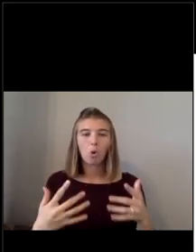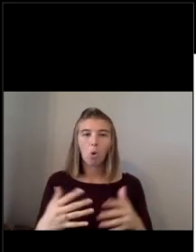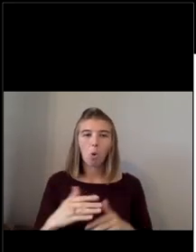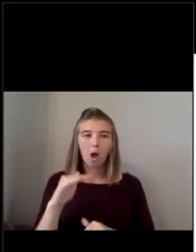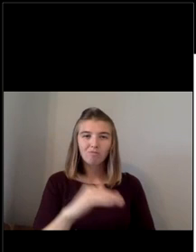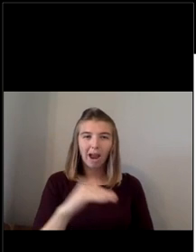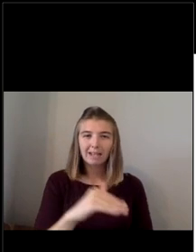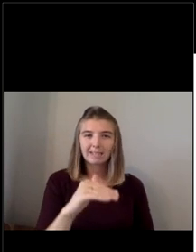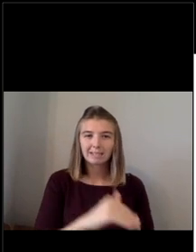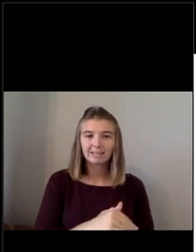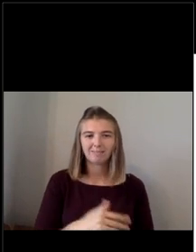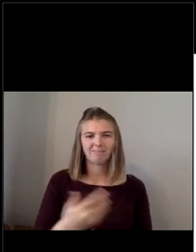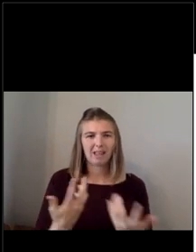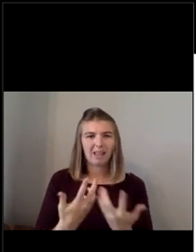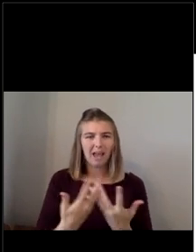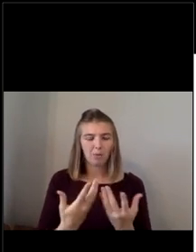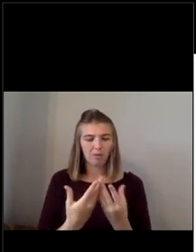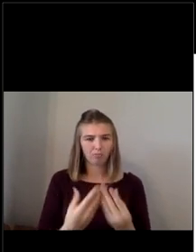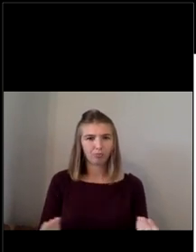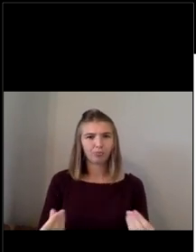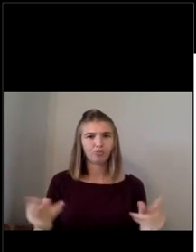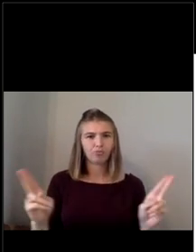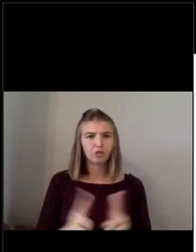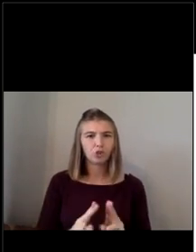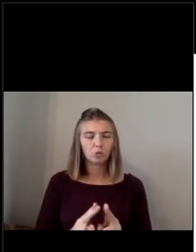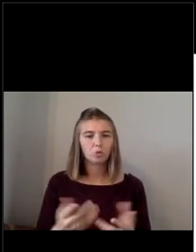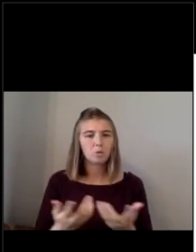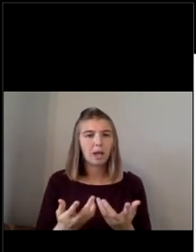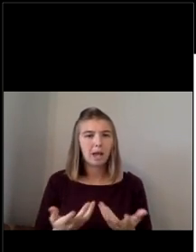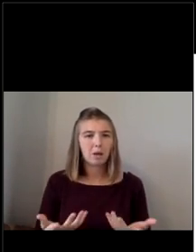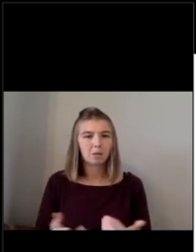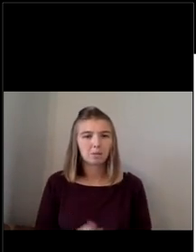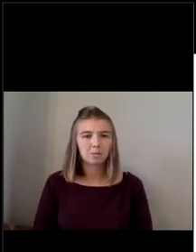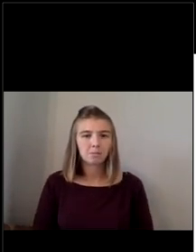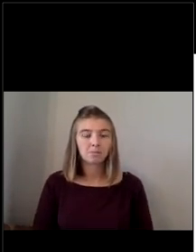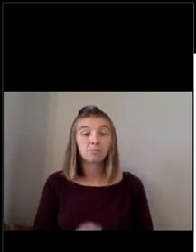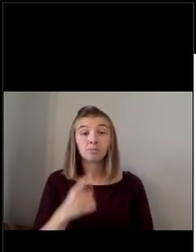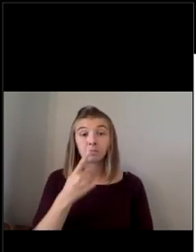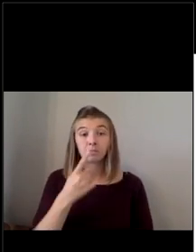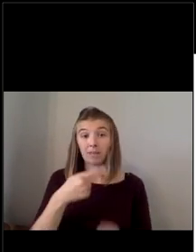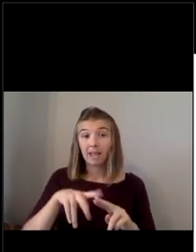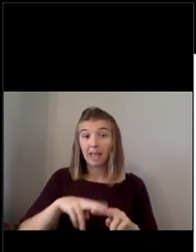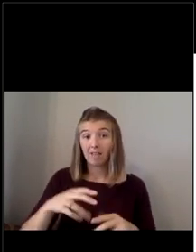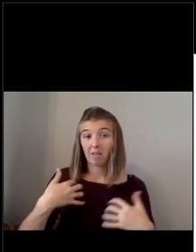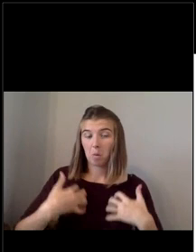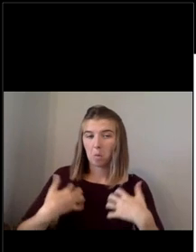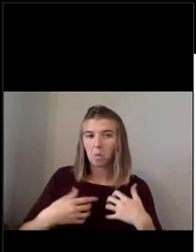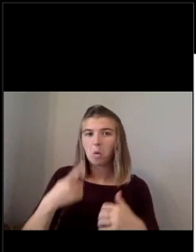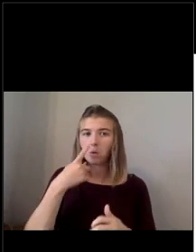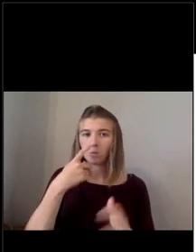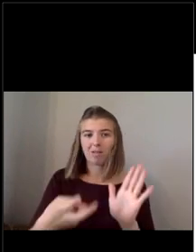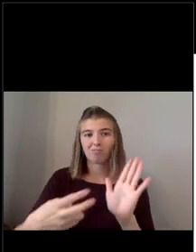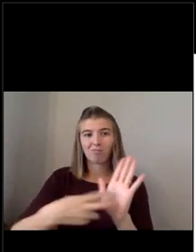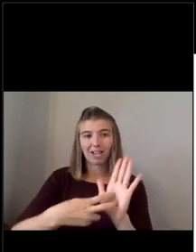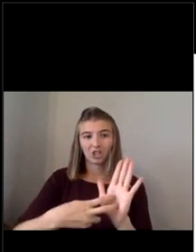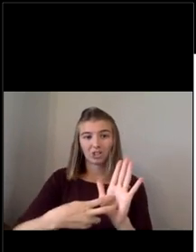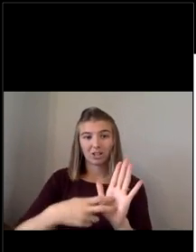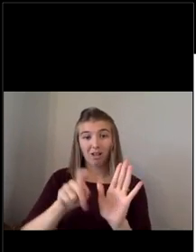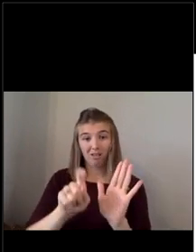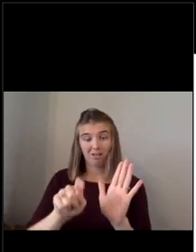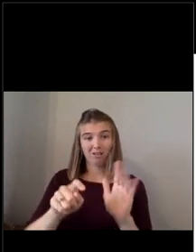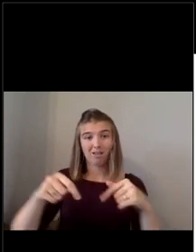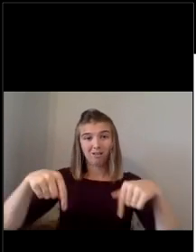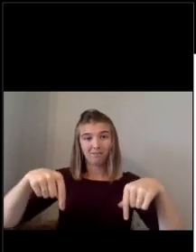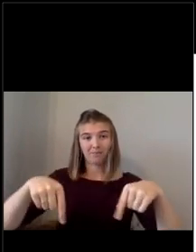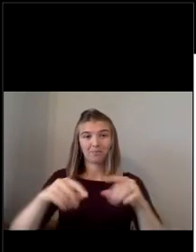how we tackle bullying and harassment in the chemical sciences. You can register for that webinar on screen now is the link that you will